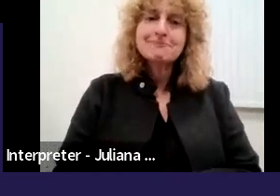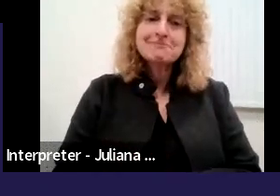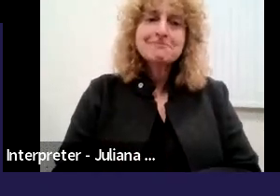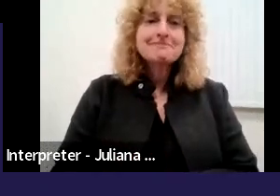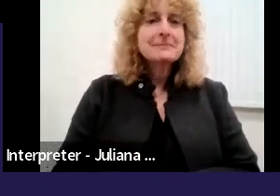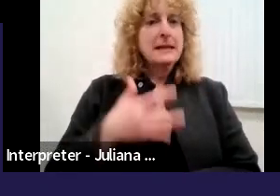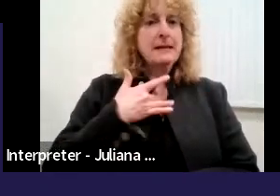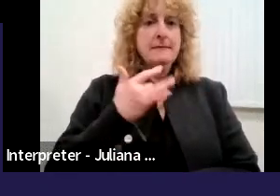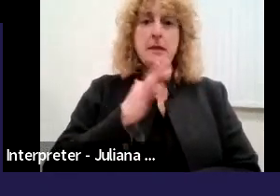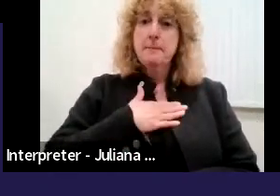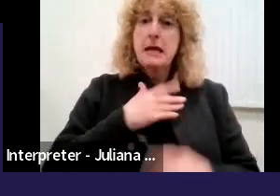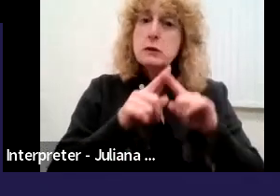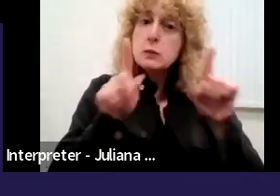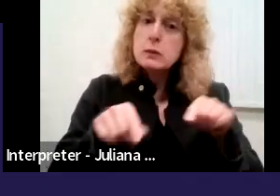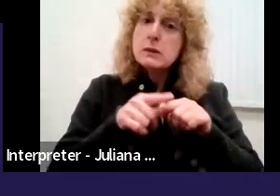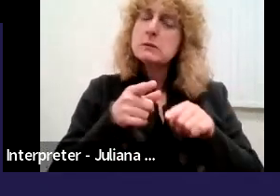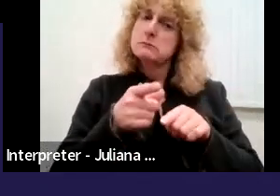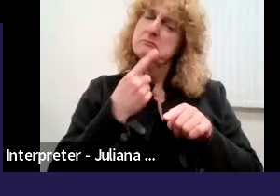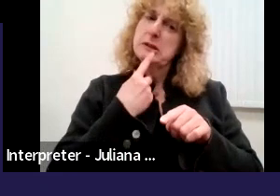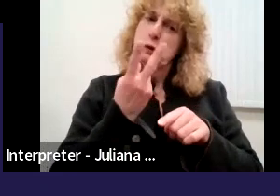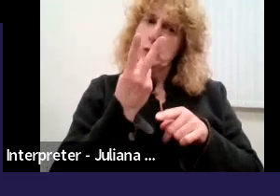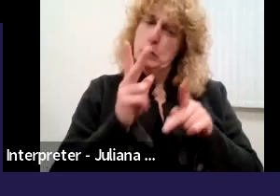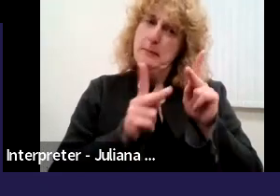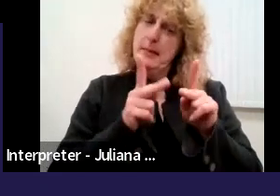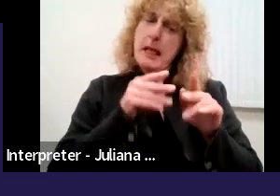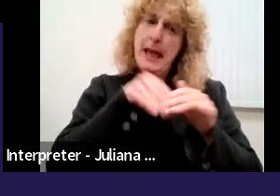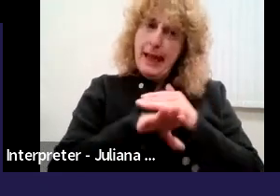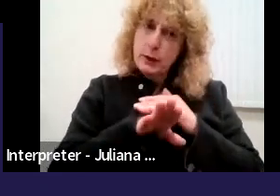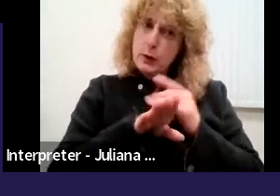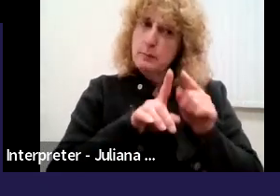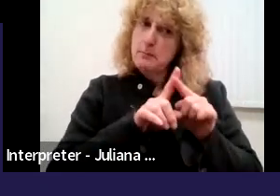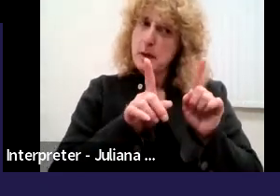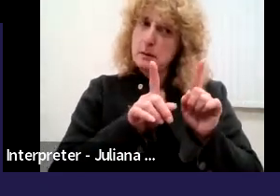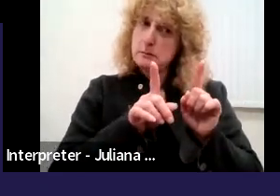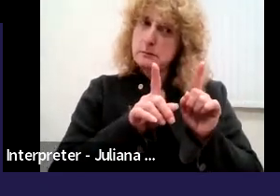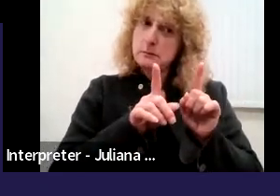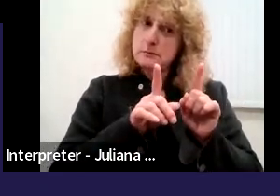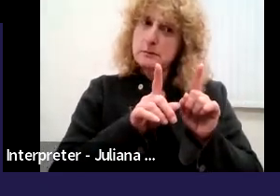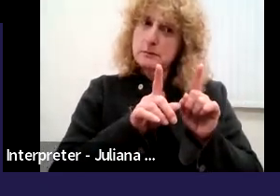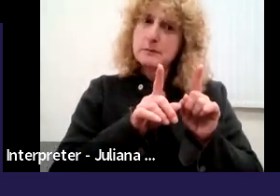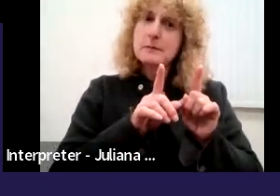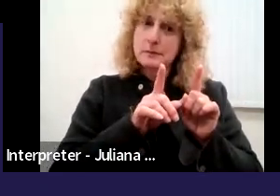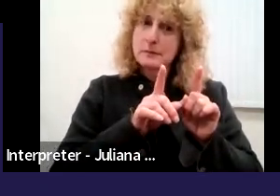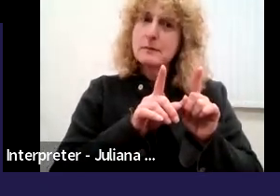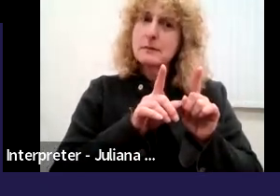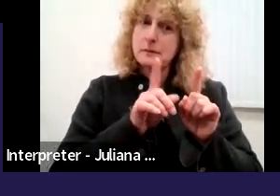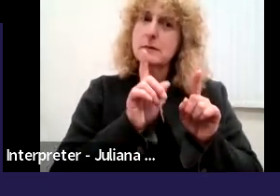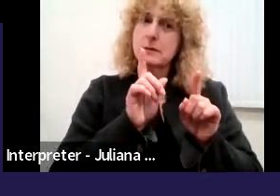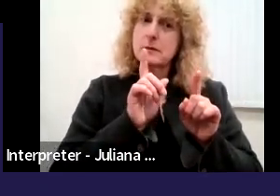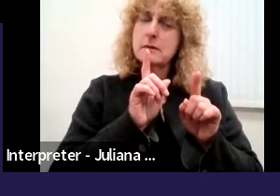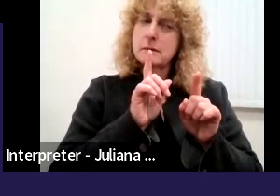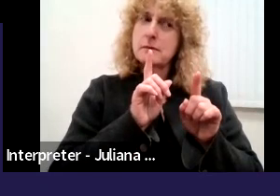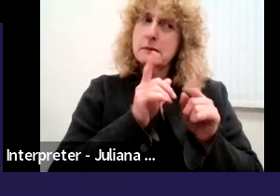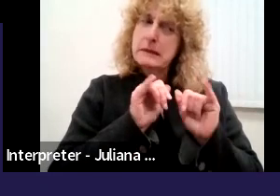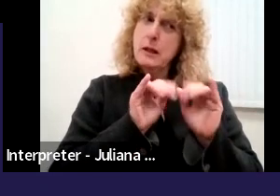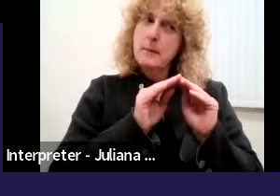Yeah, like my screen still says 2 people entered, and I have hit admit all of it saying joining for quite a